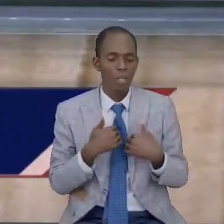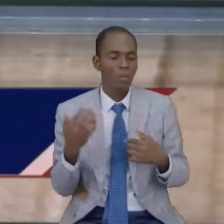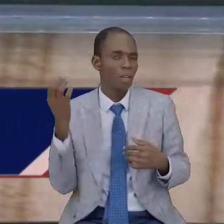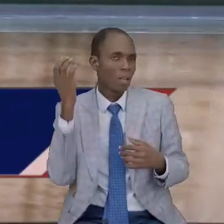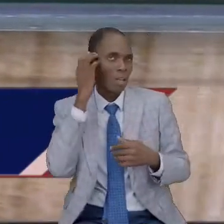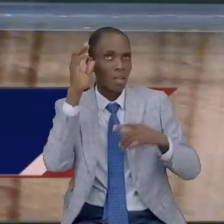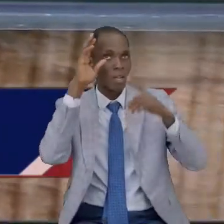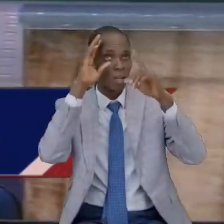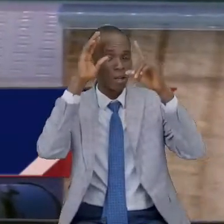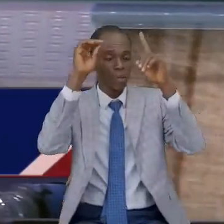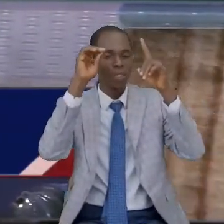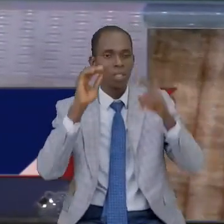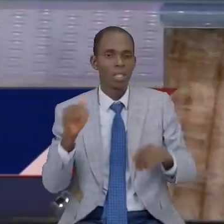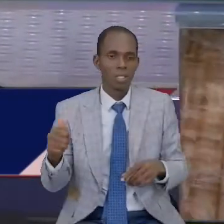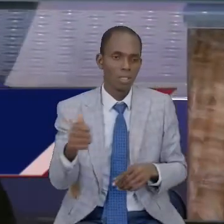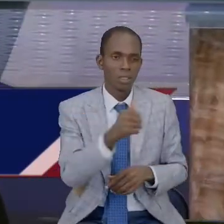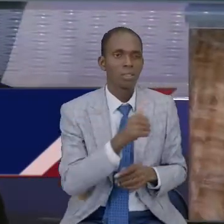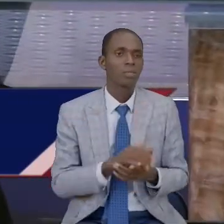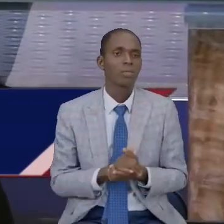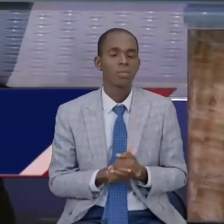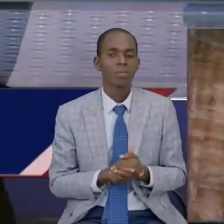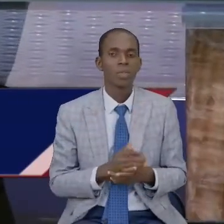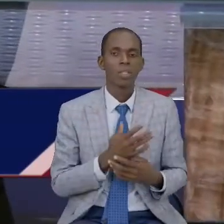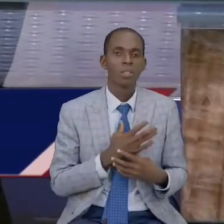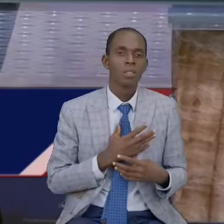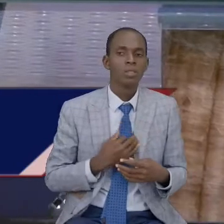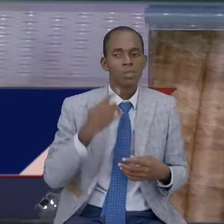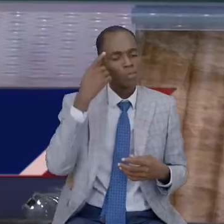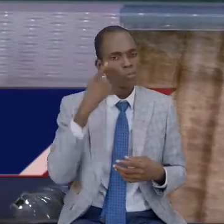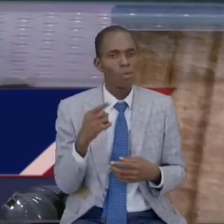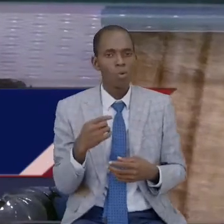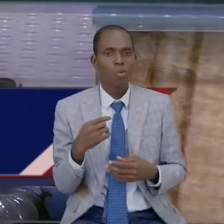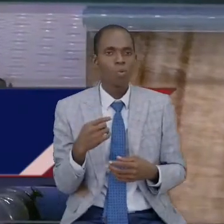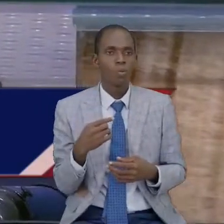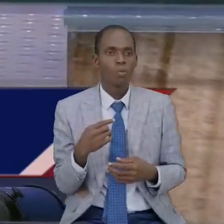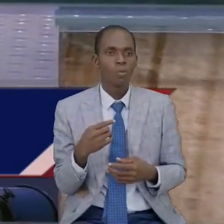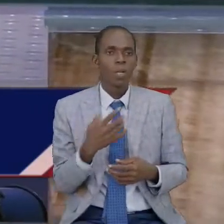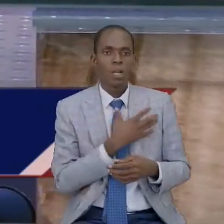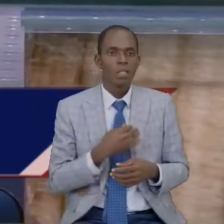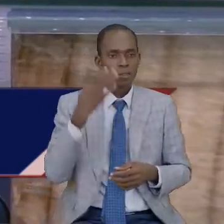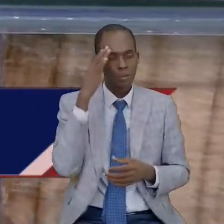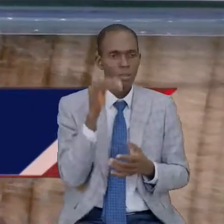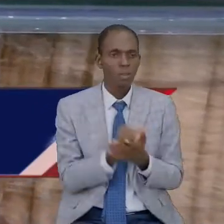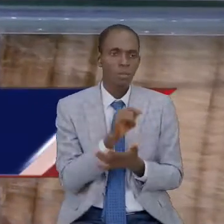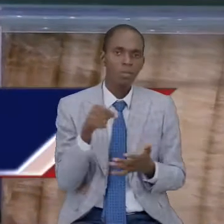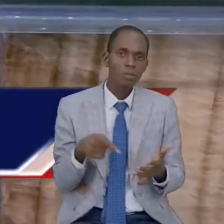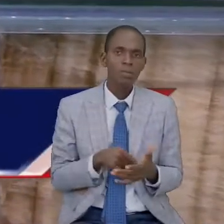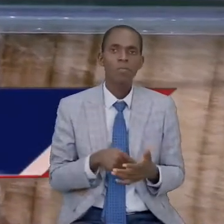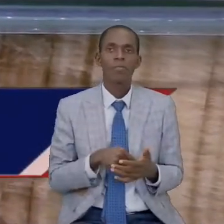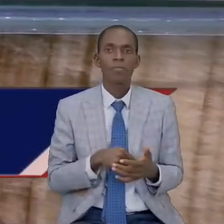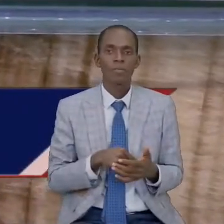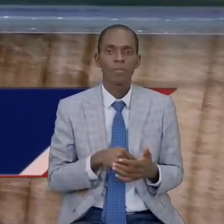have heard him ourselves, and for we have heard him ourselves, and know that